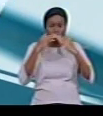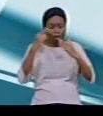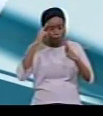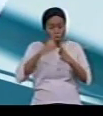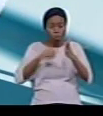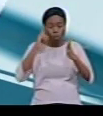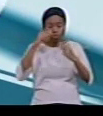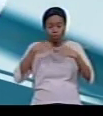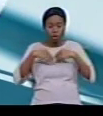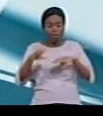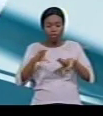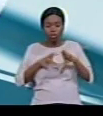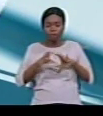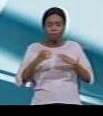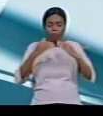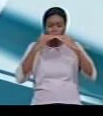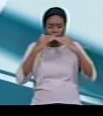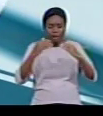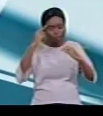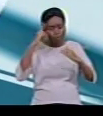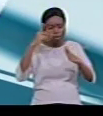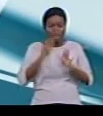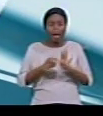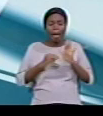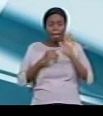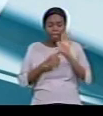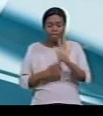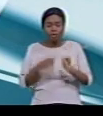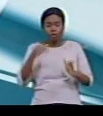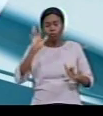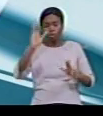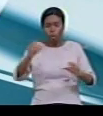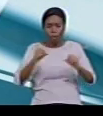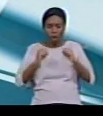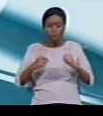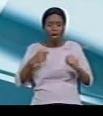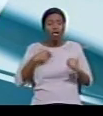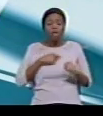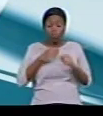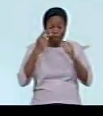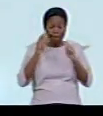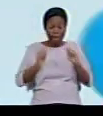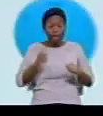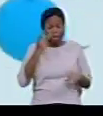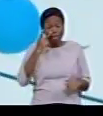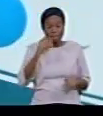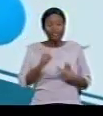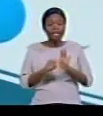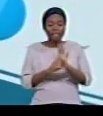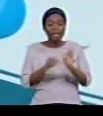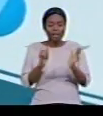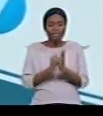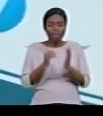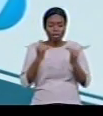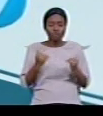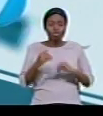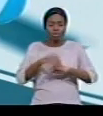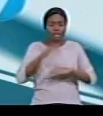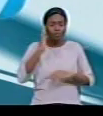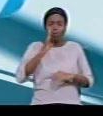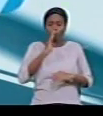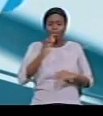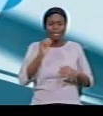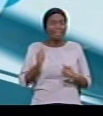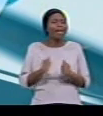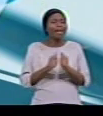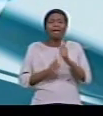done. Thank you for the manifestation of your power. We can see the sign that tonight will be the greatest